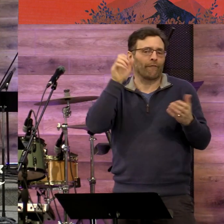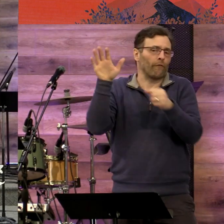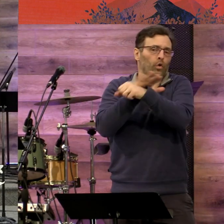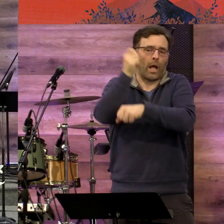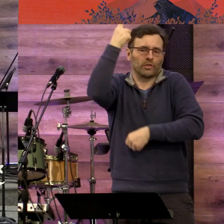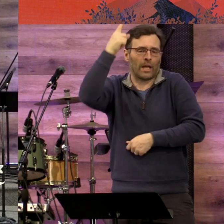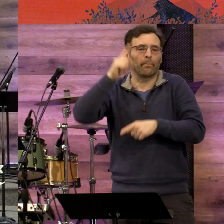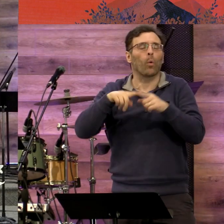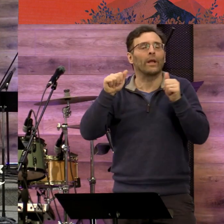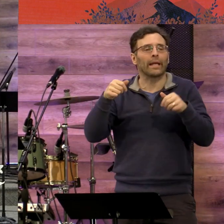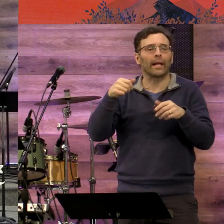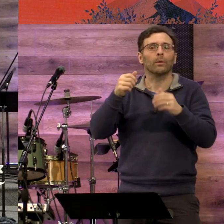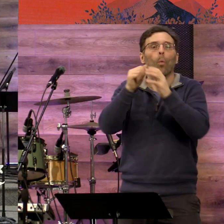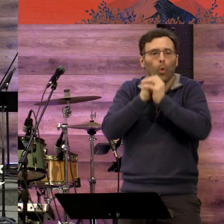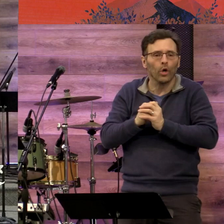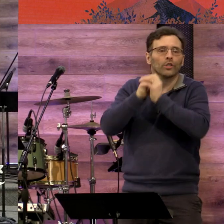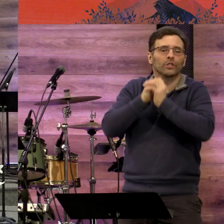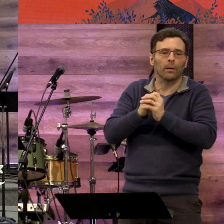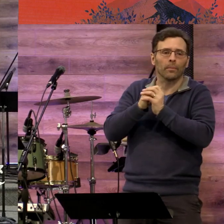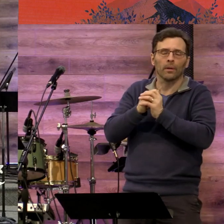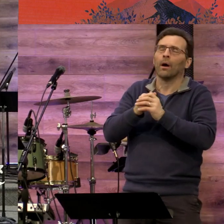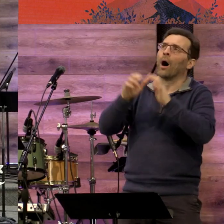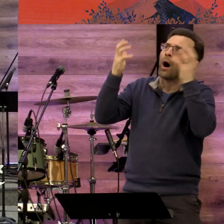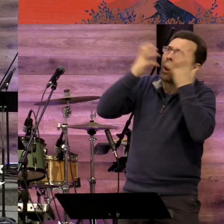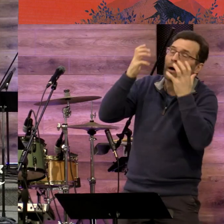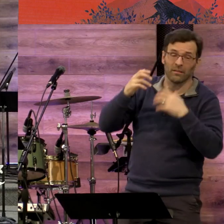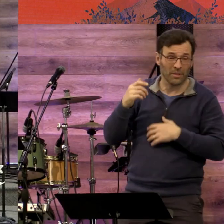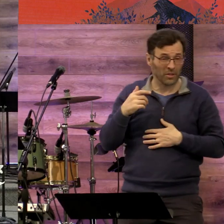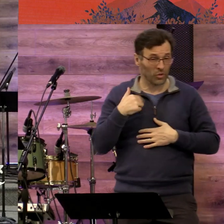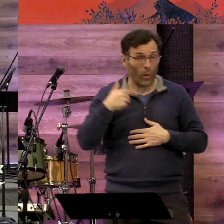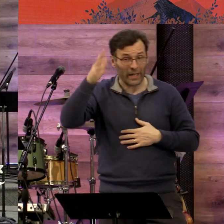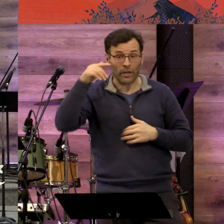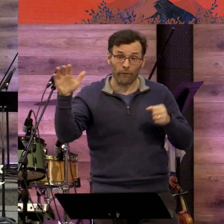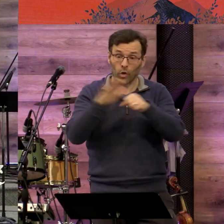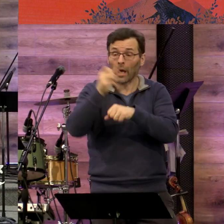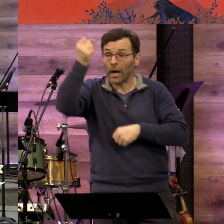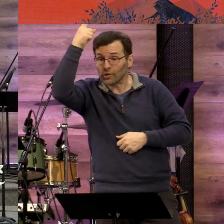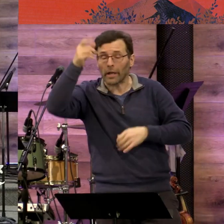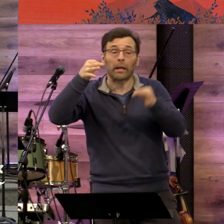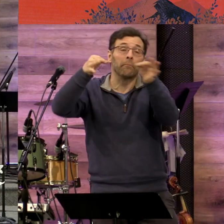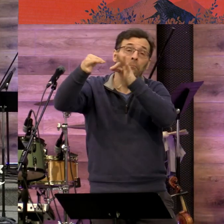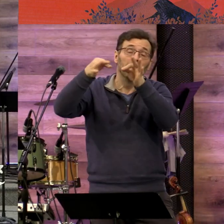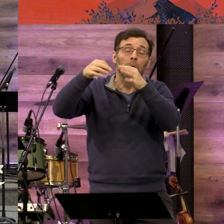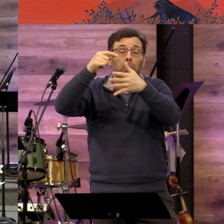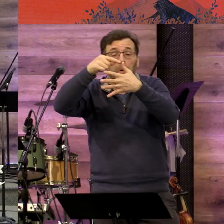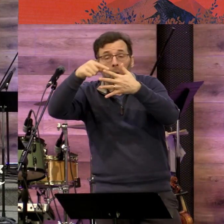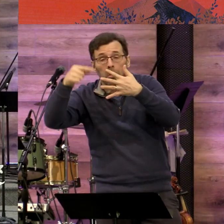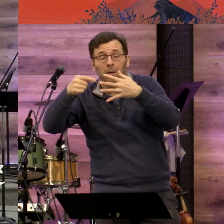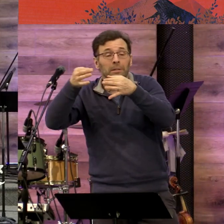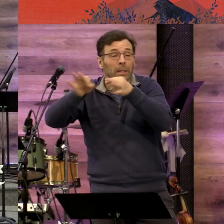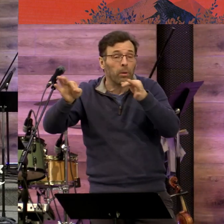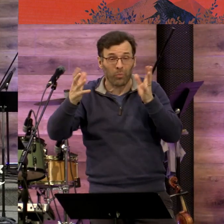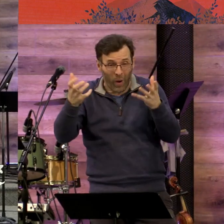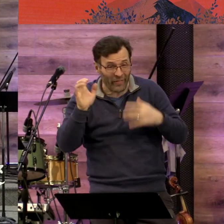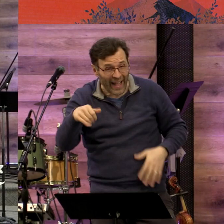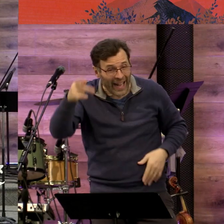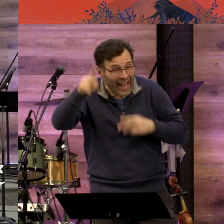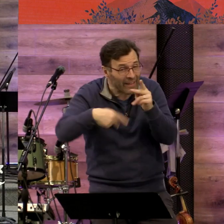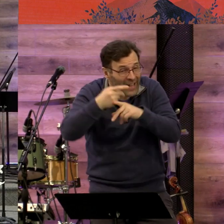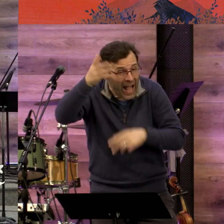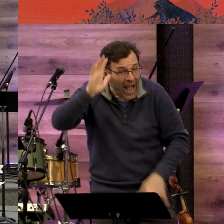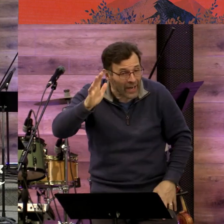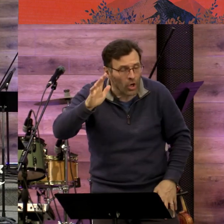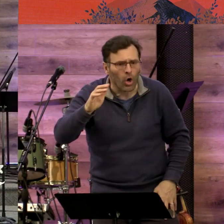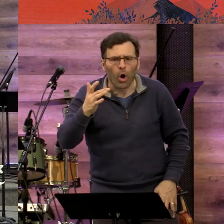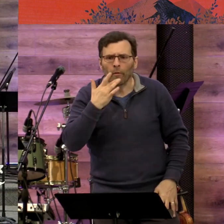him instead. Do you really want a God that you can fully understand and just articulate in a few simple sentences? Or would